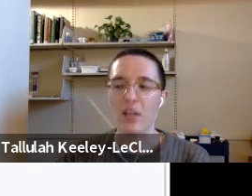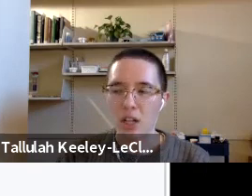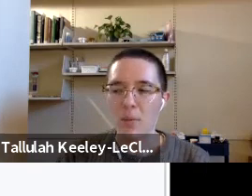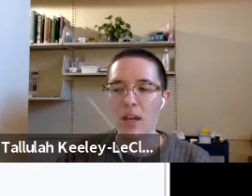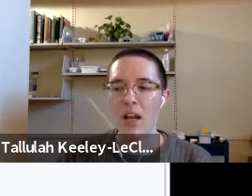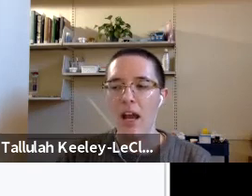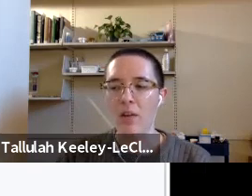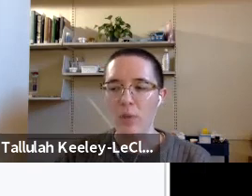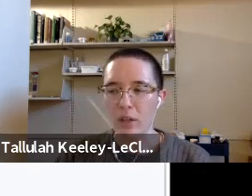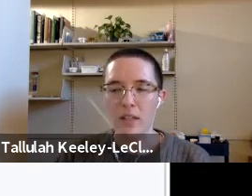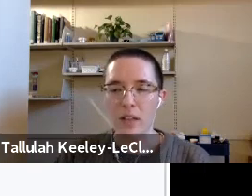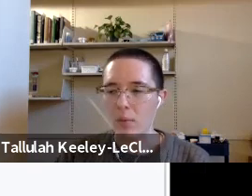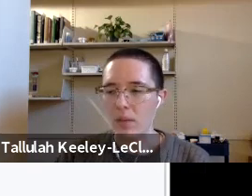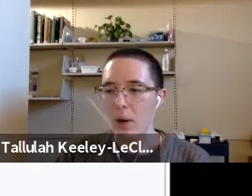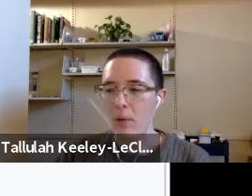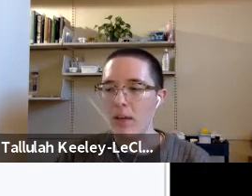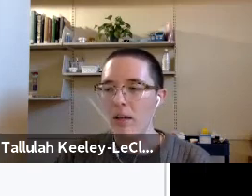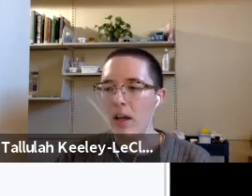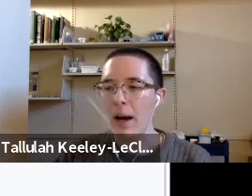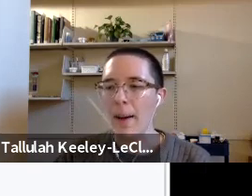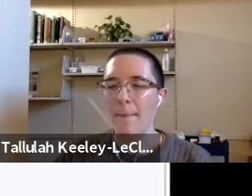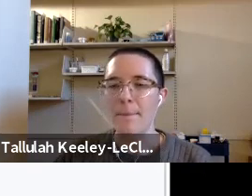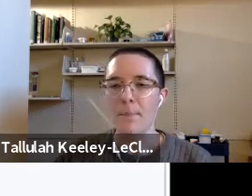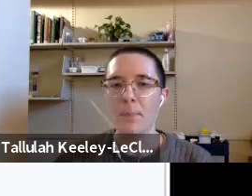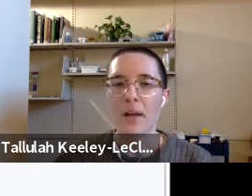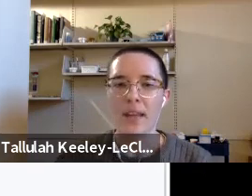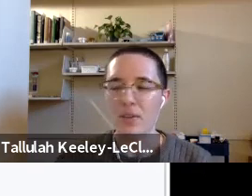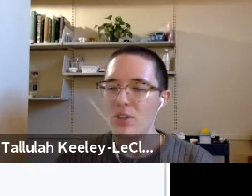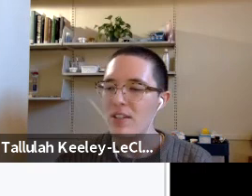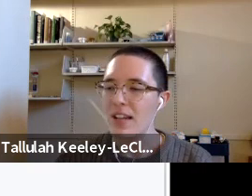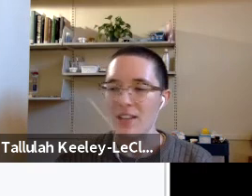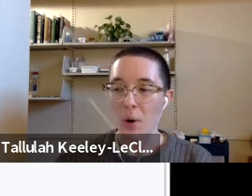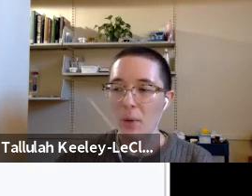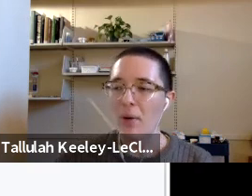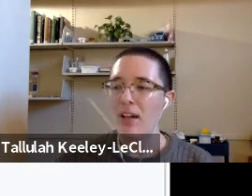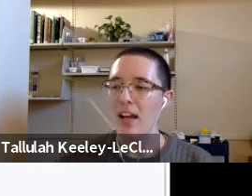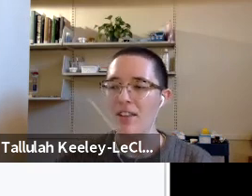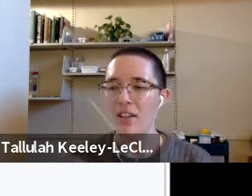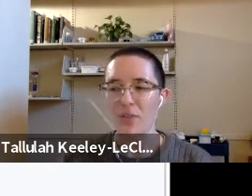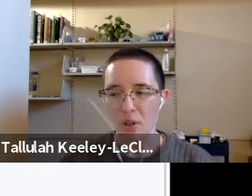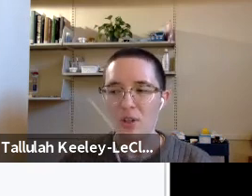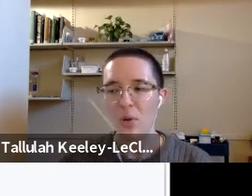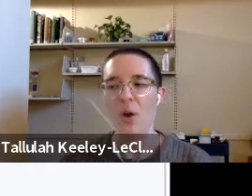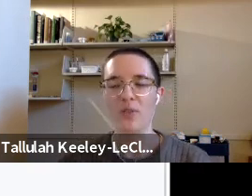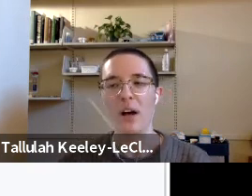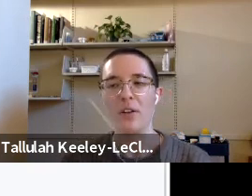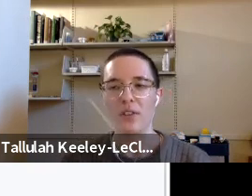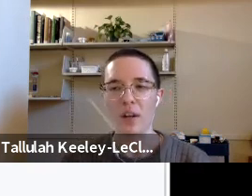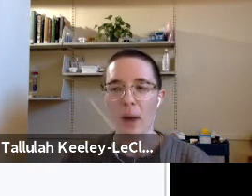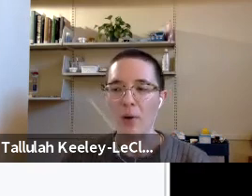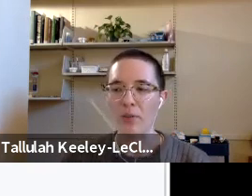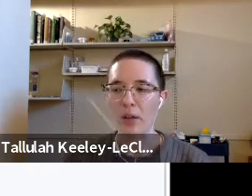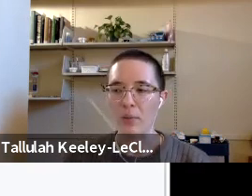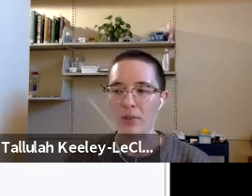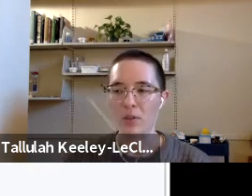a legitimate and rigorous government department. But that was just his own power. The forestry school also held a